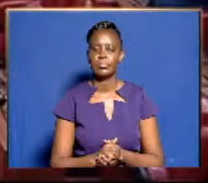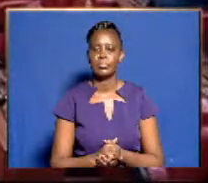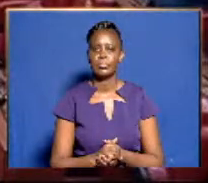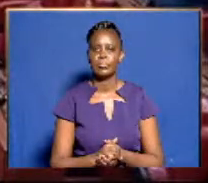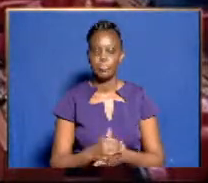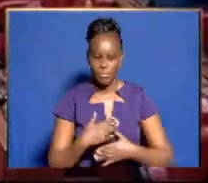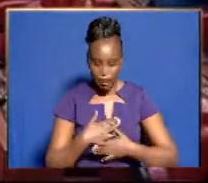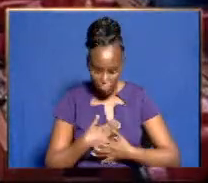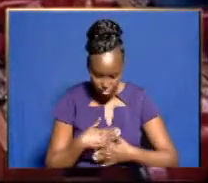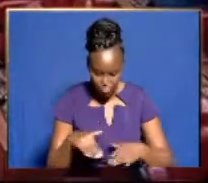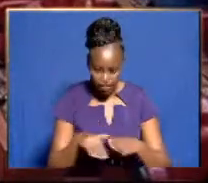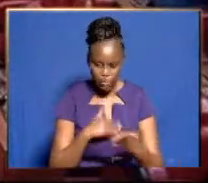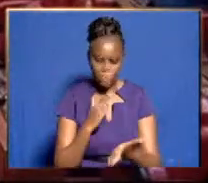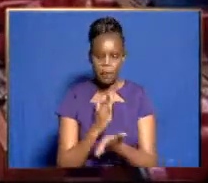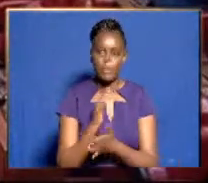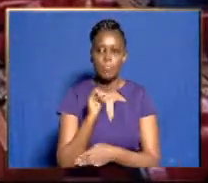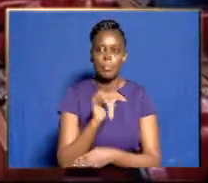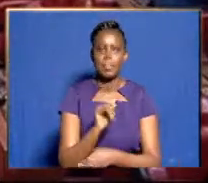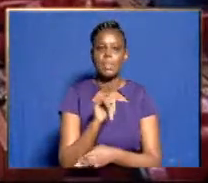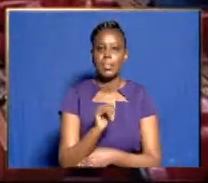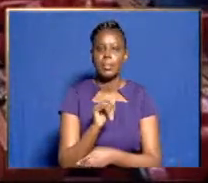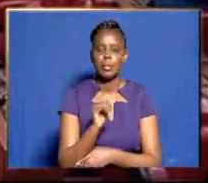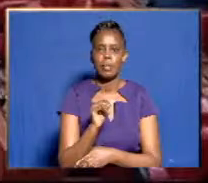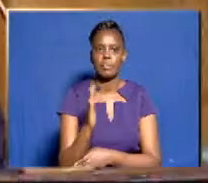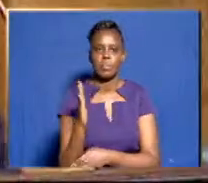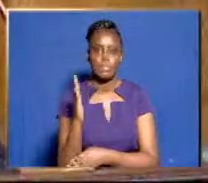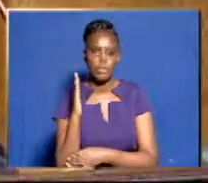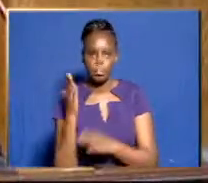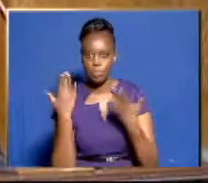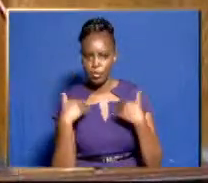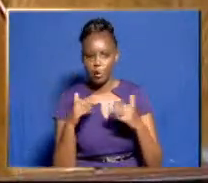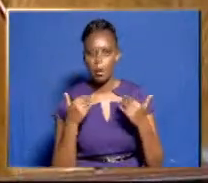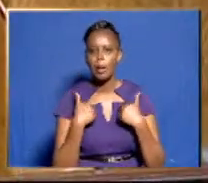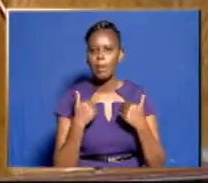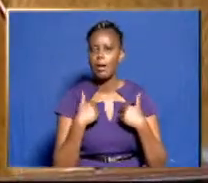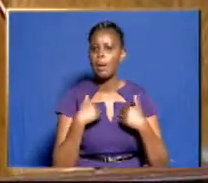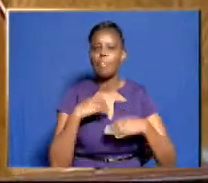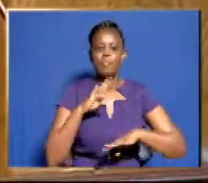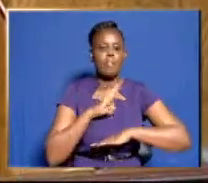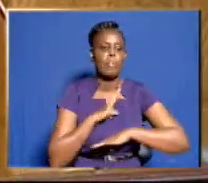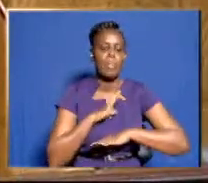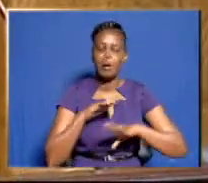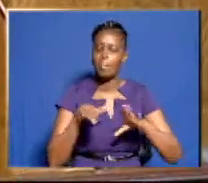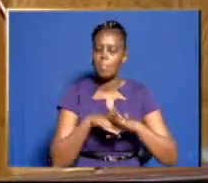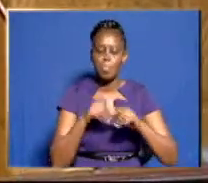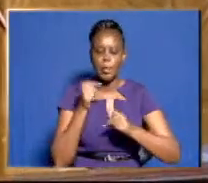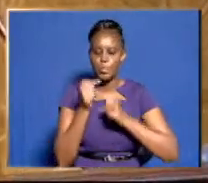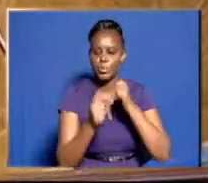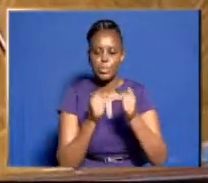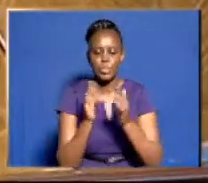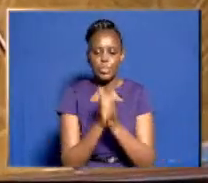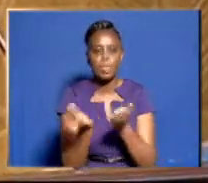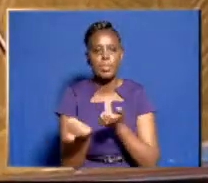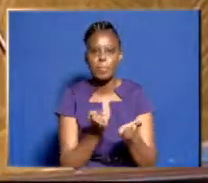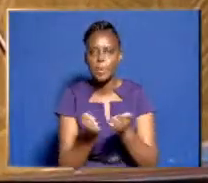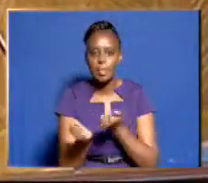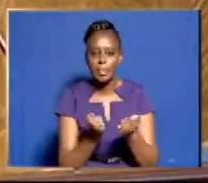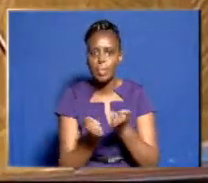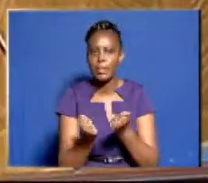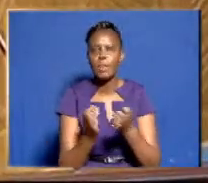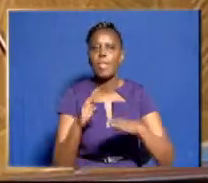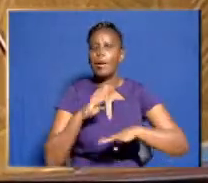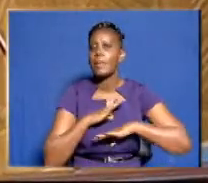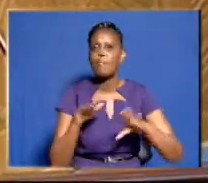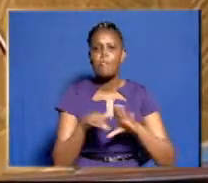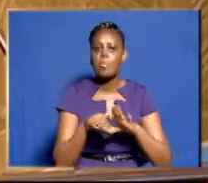Honorable members, it has been confirmed to me by the Sergeant at Arms that we have the requisite numbers to proceed with this business. There are enough